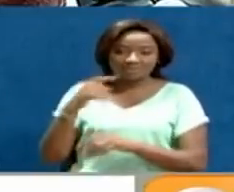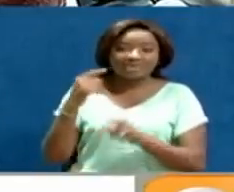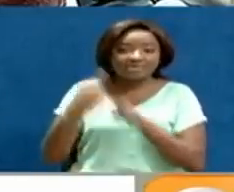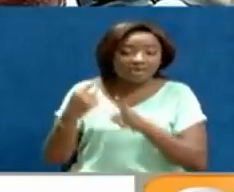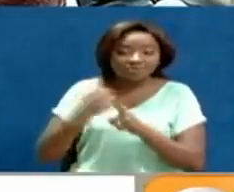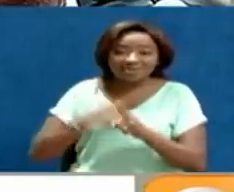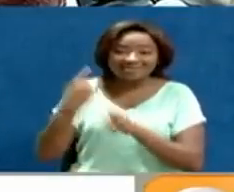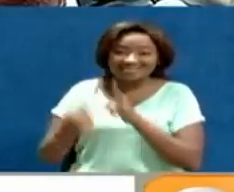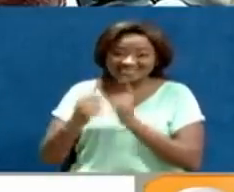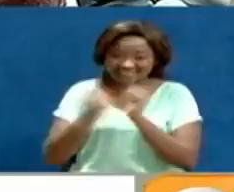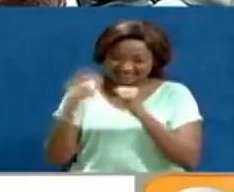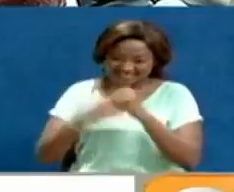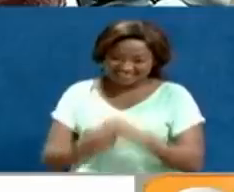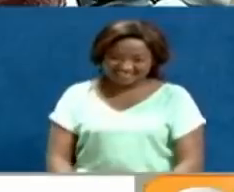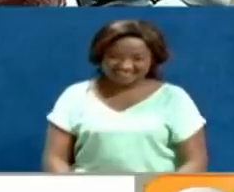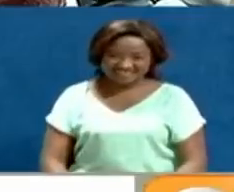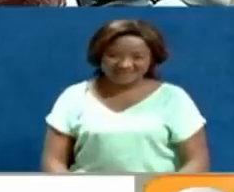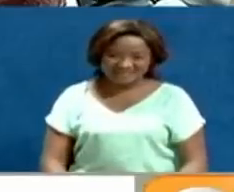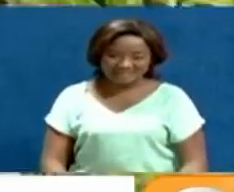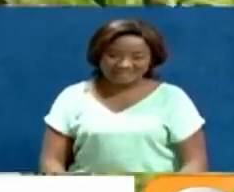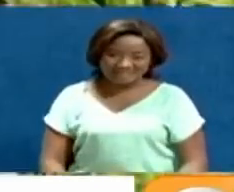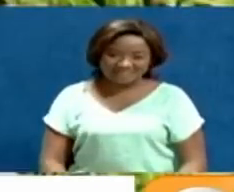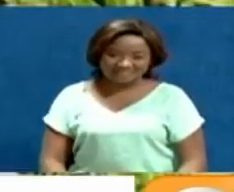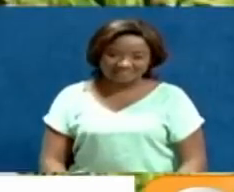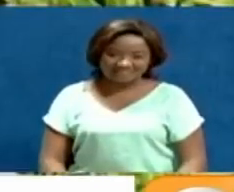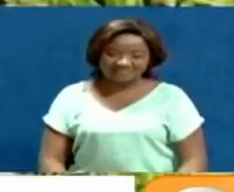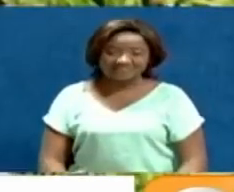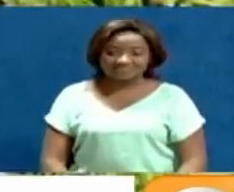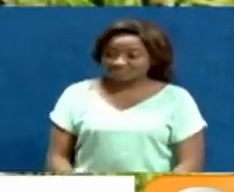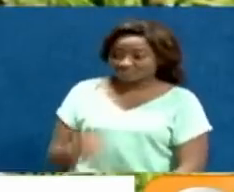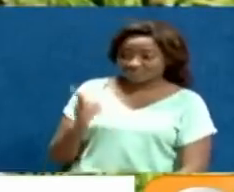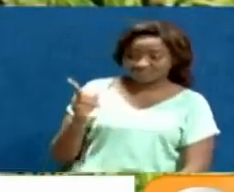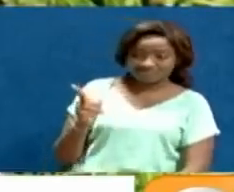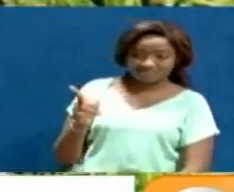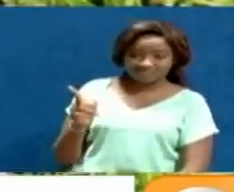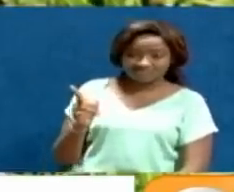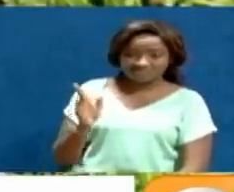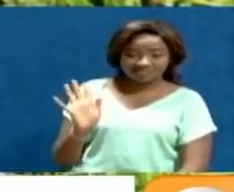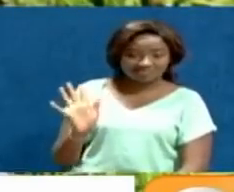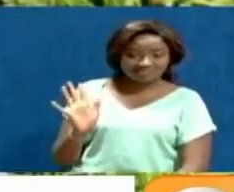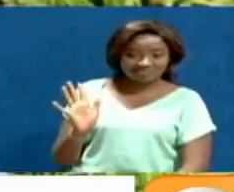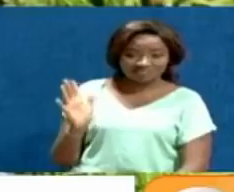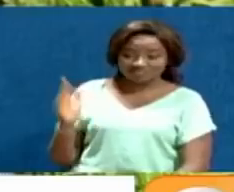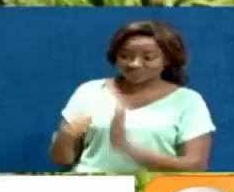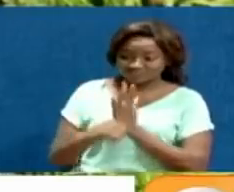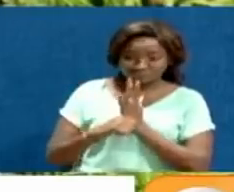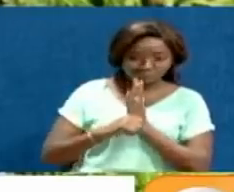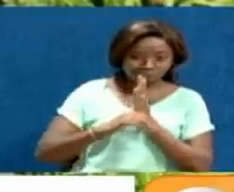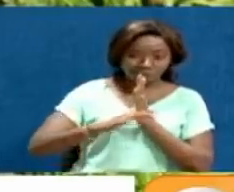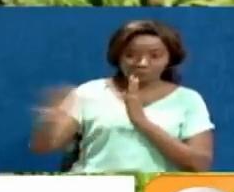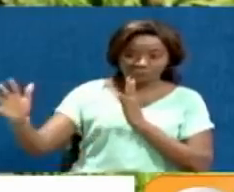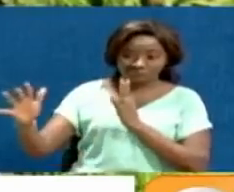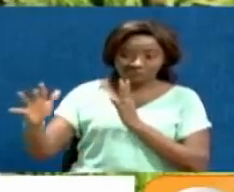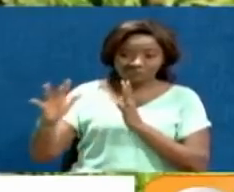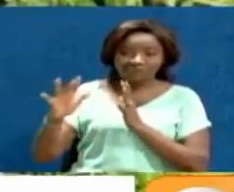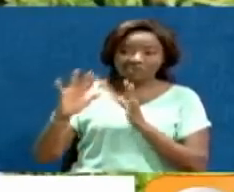years. Mike Okinyi with that story. Eliud, being a world record holder or being